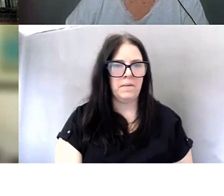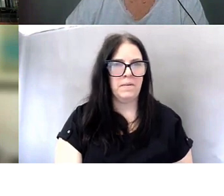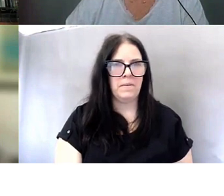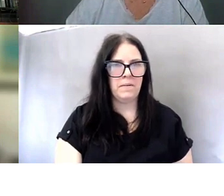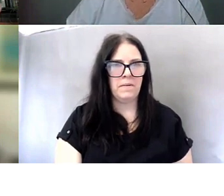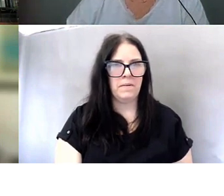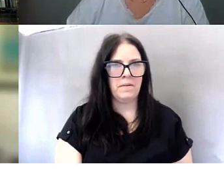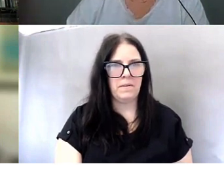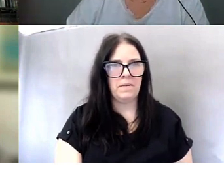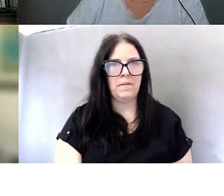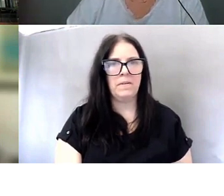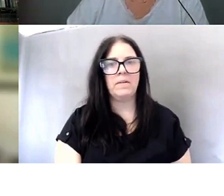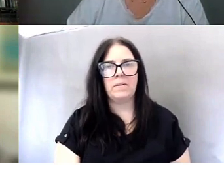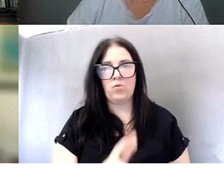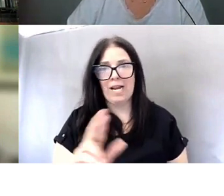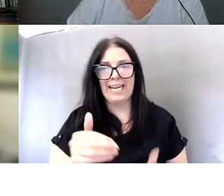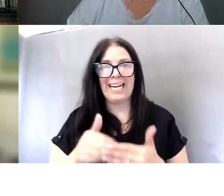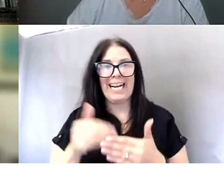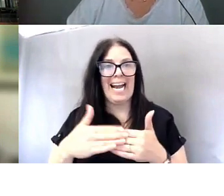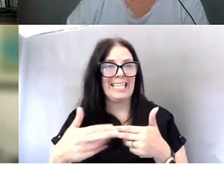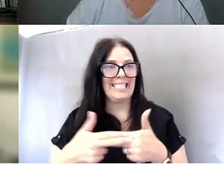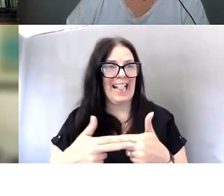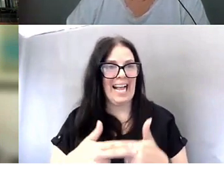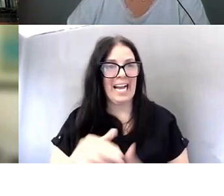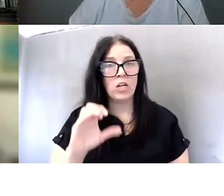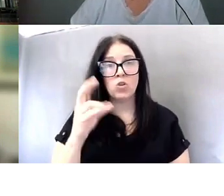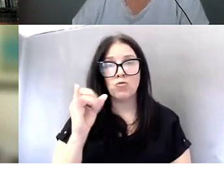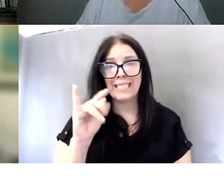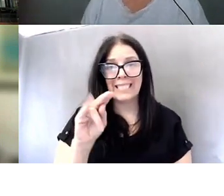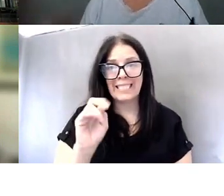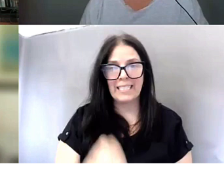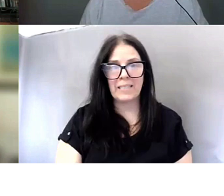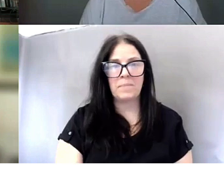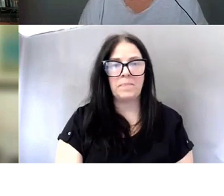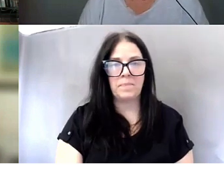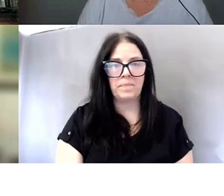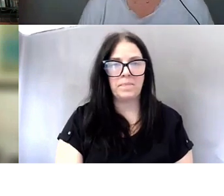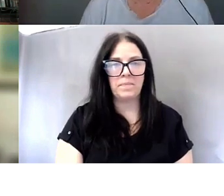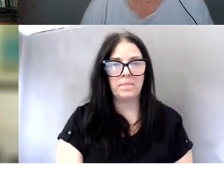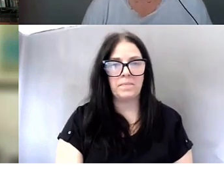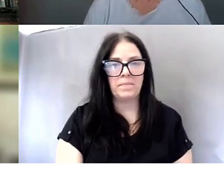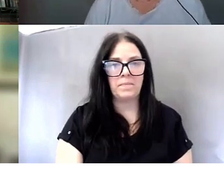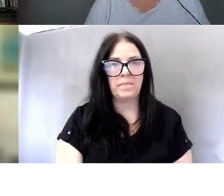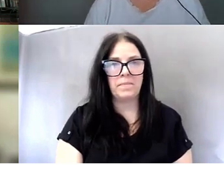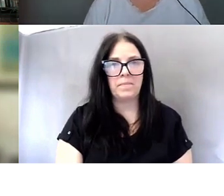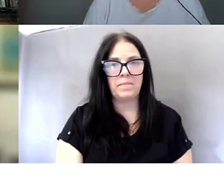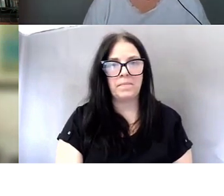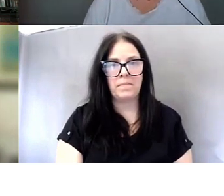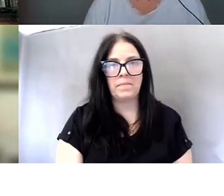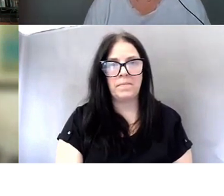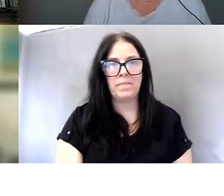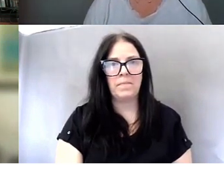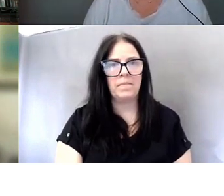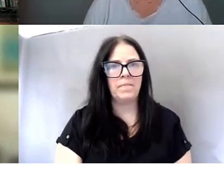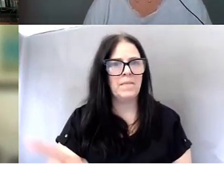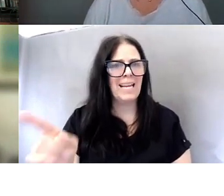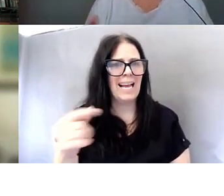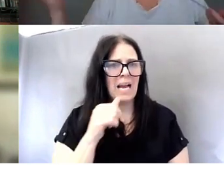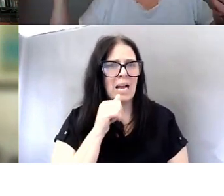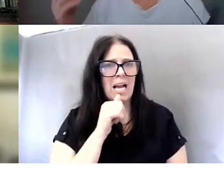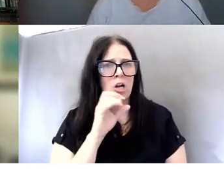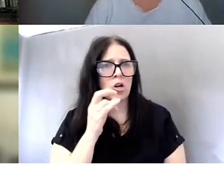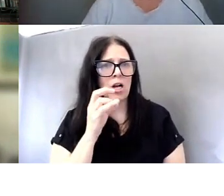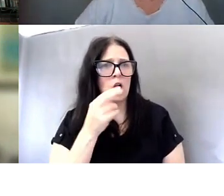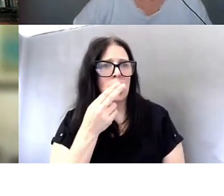Okay, let's jump to the next slide. Christine? So here's more. Okay. Oh, go ahead, Gillian. I wasn't sure if it was my turn or your turn.